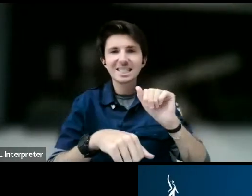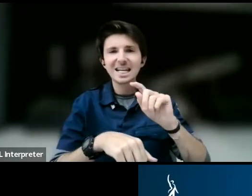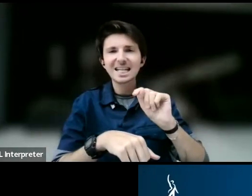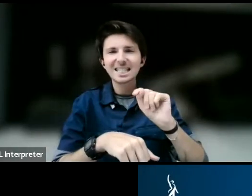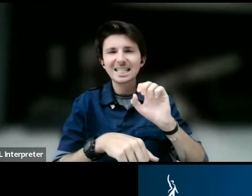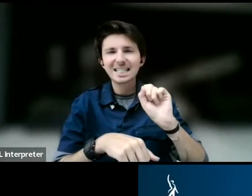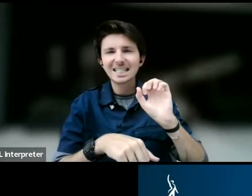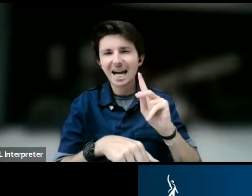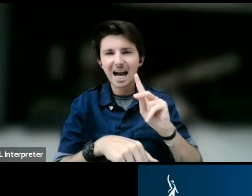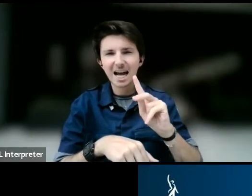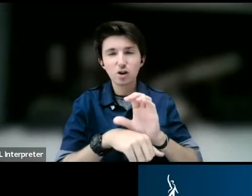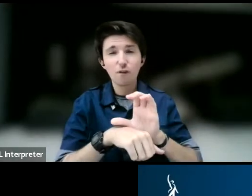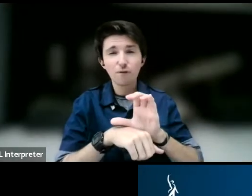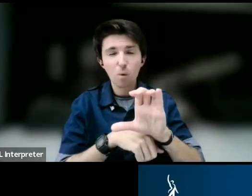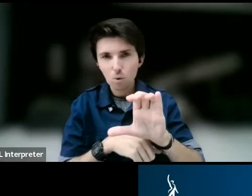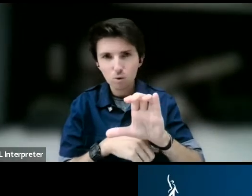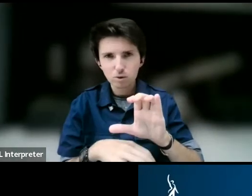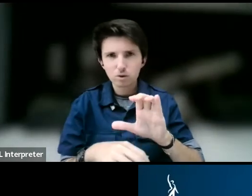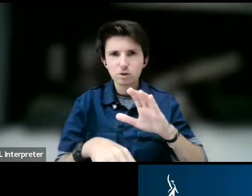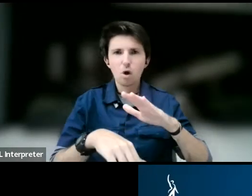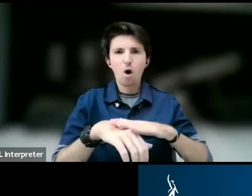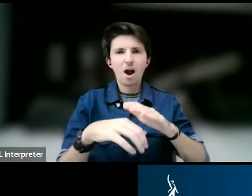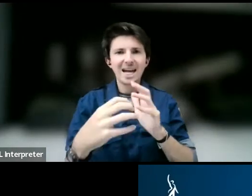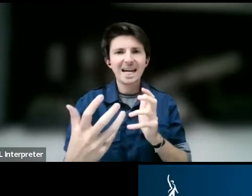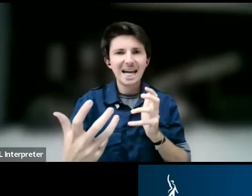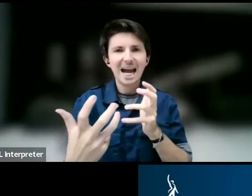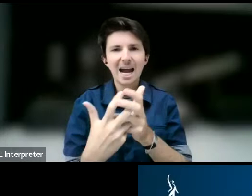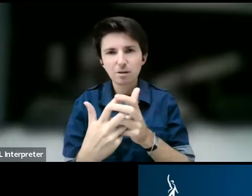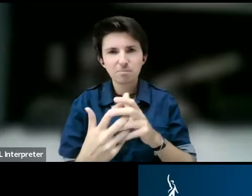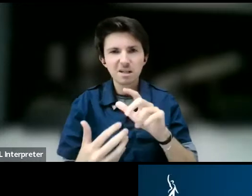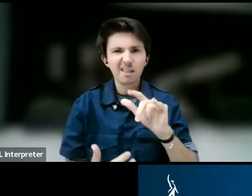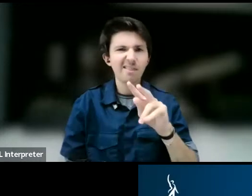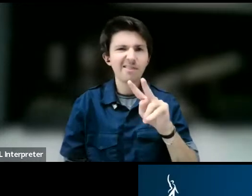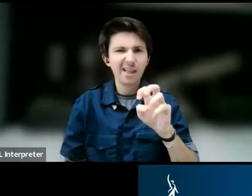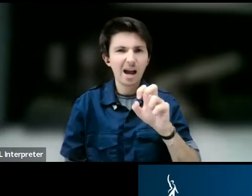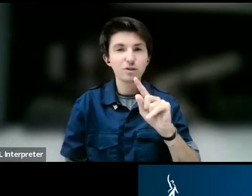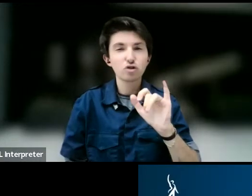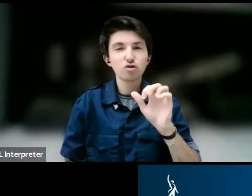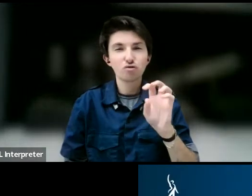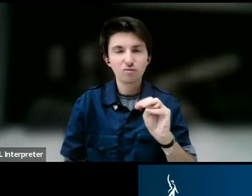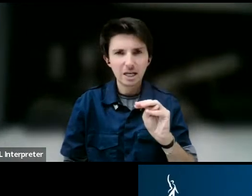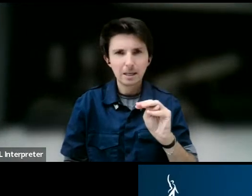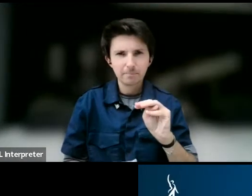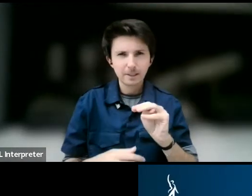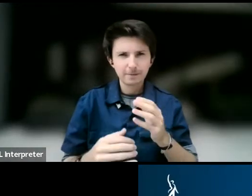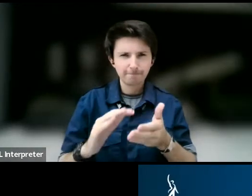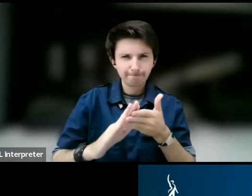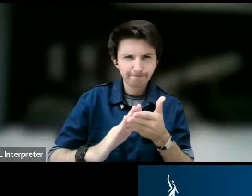live streams. If you have ideas or topics you'd like us to cover, please email us at